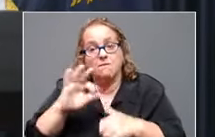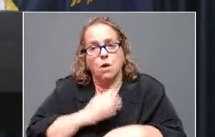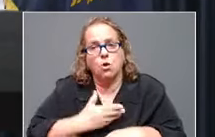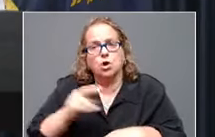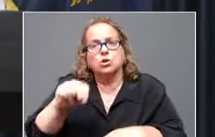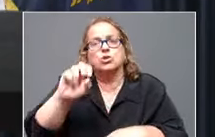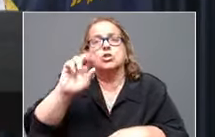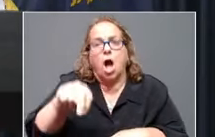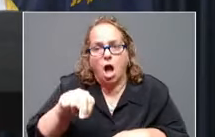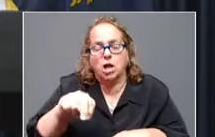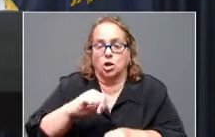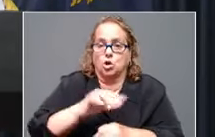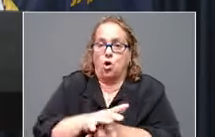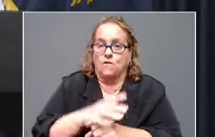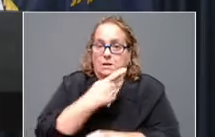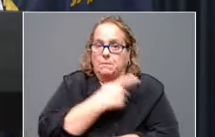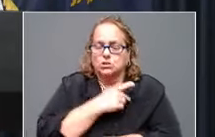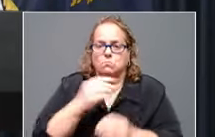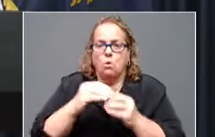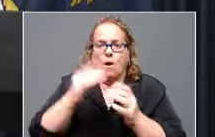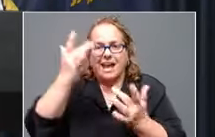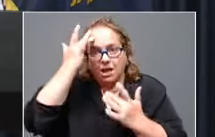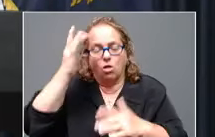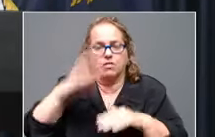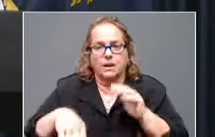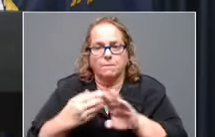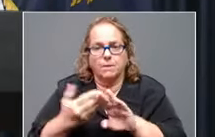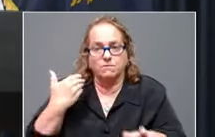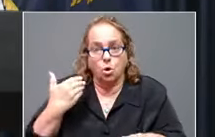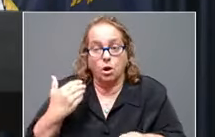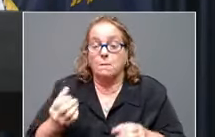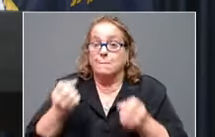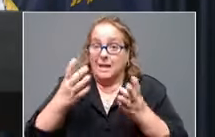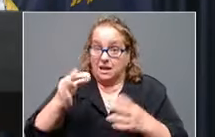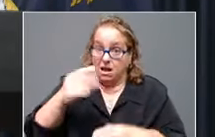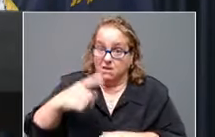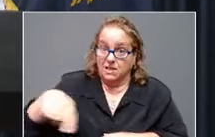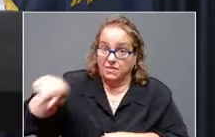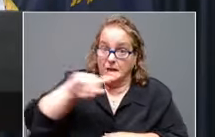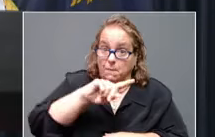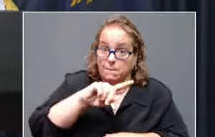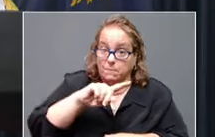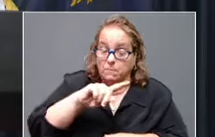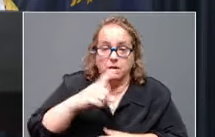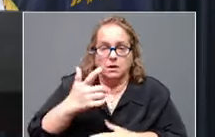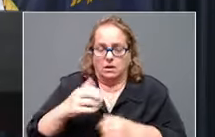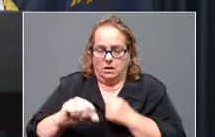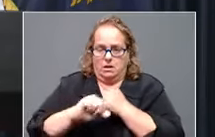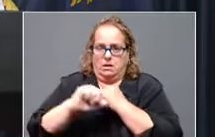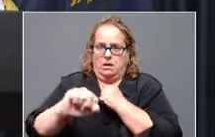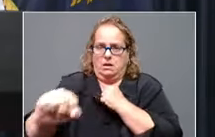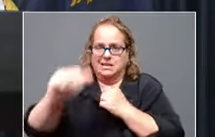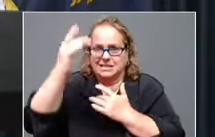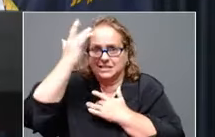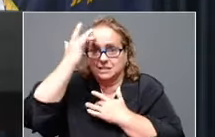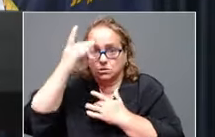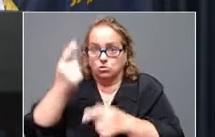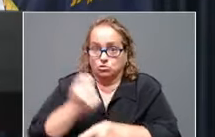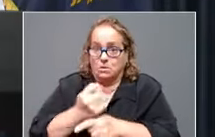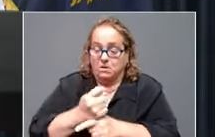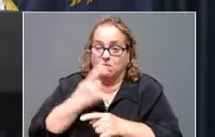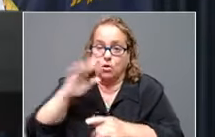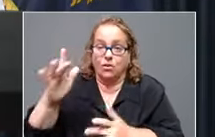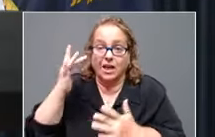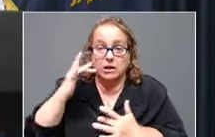Many of our COVID patients voice their regret in having hesitation to get vaccinated and say if they had it to do over again, they would have received